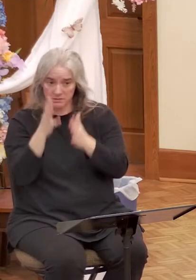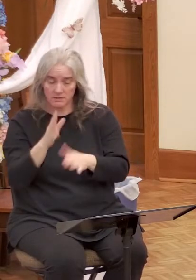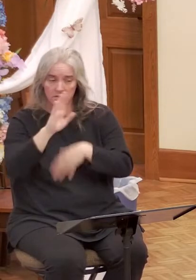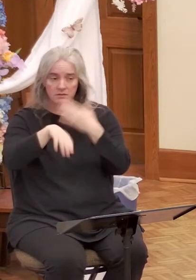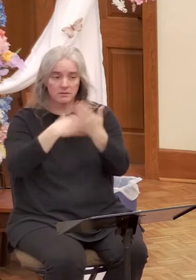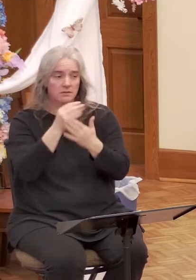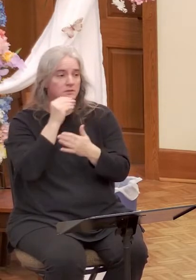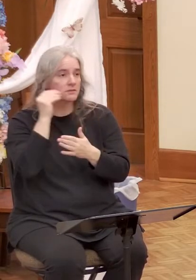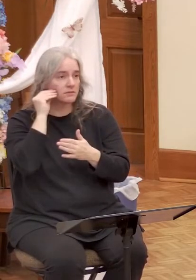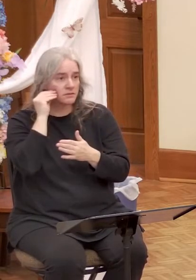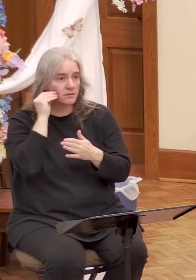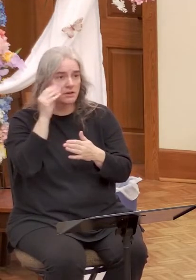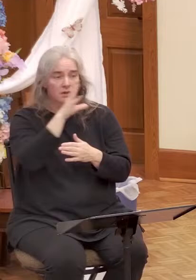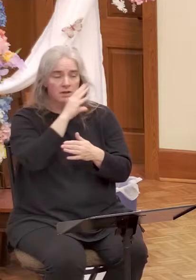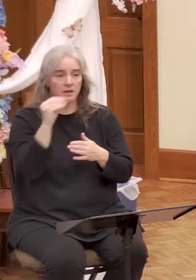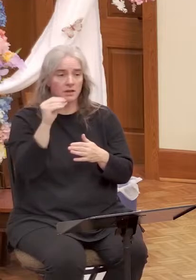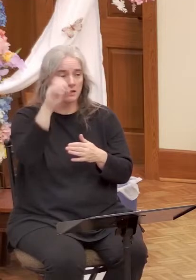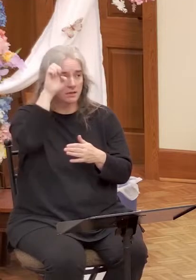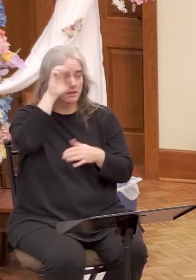their newfound faith in God.